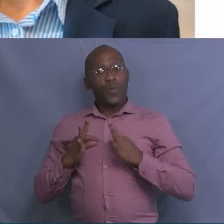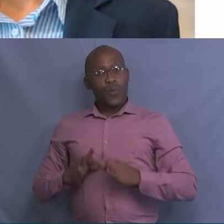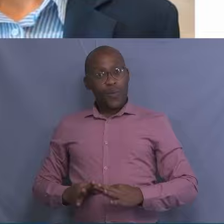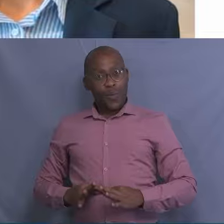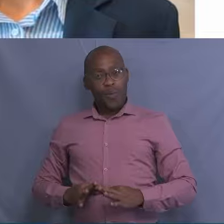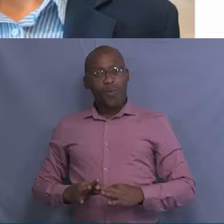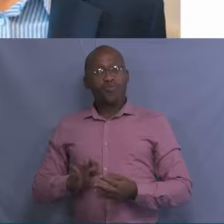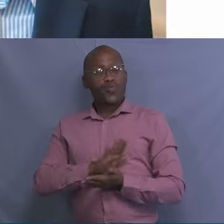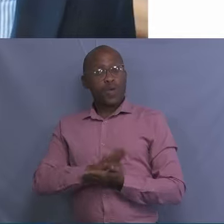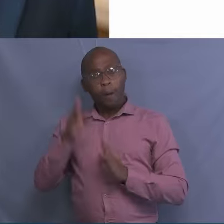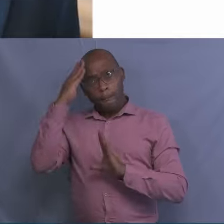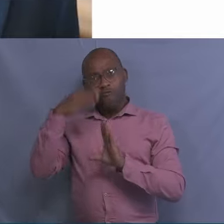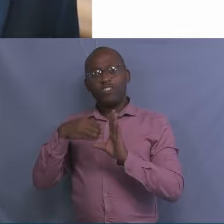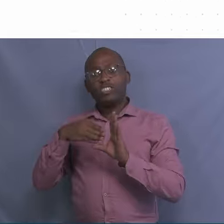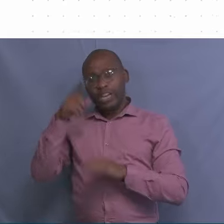a professional image.